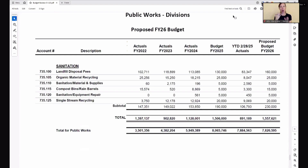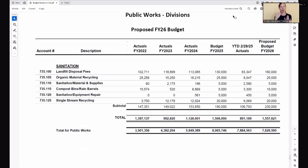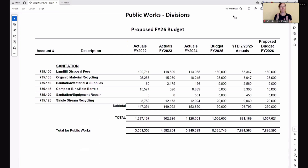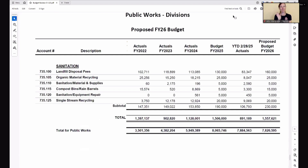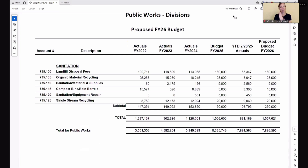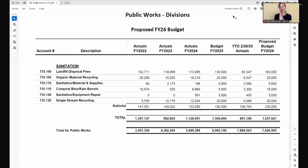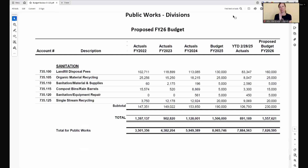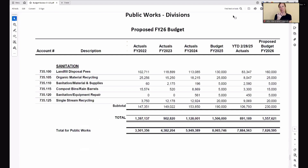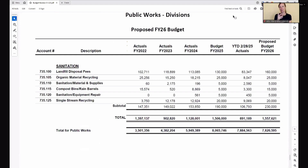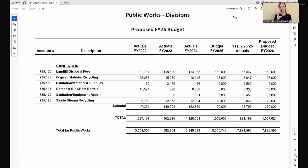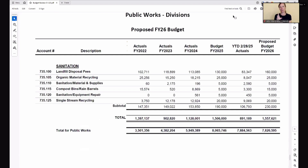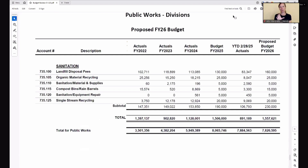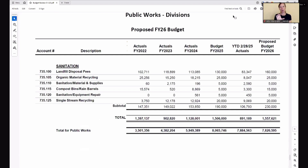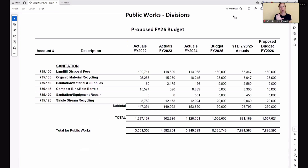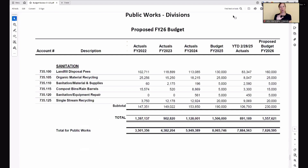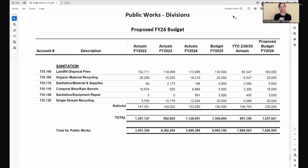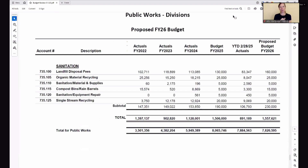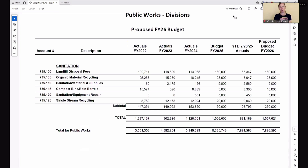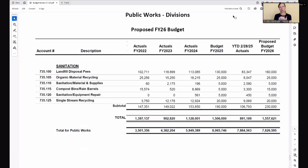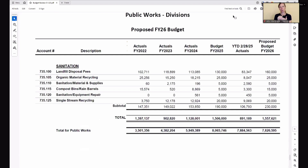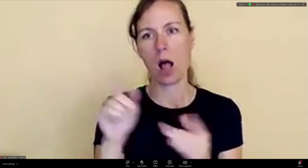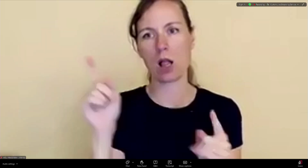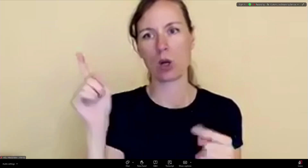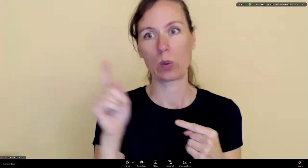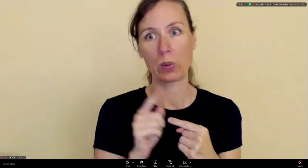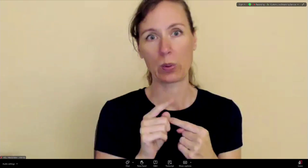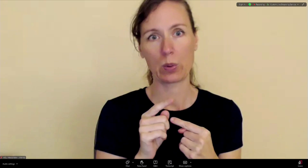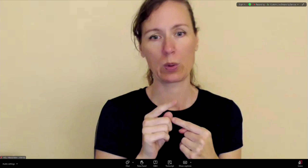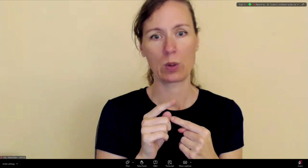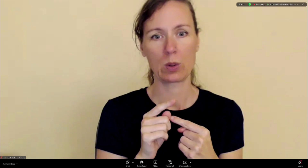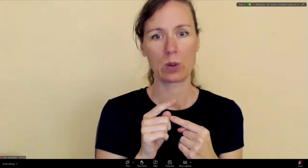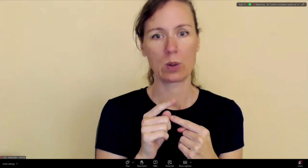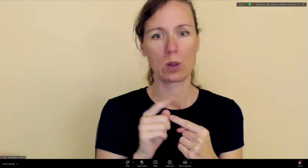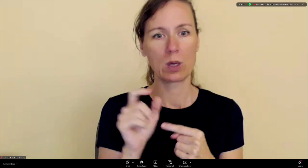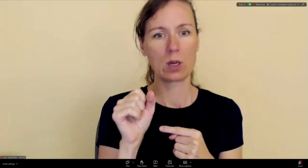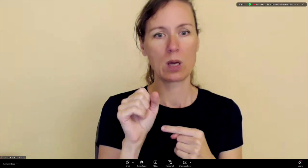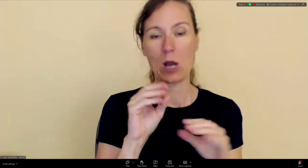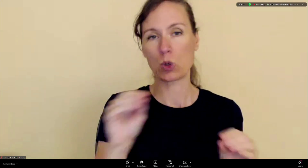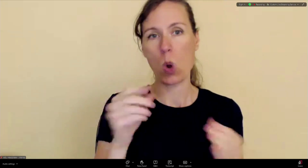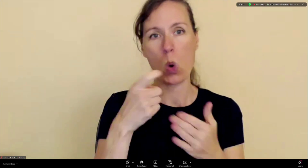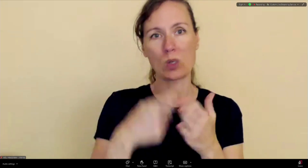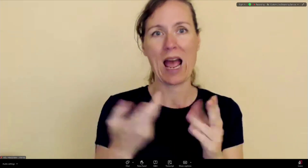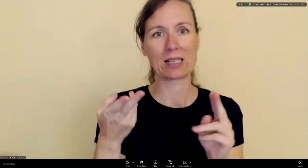$317,000 deficit and no tax increase. So this year,